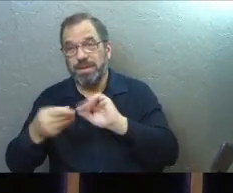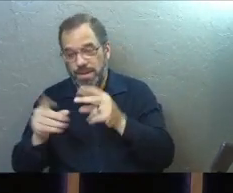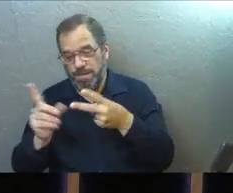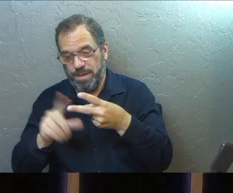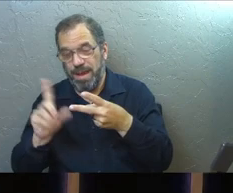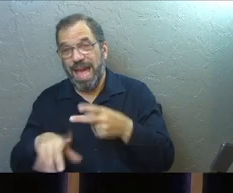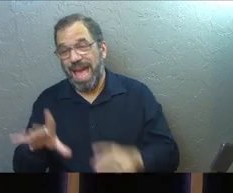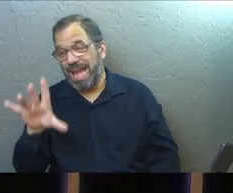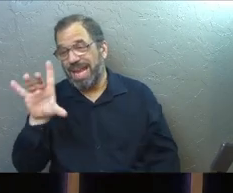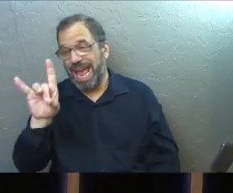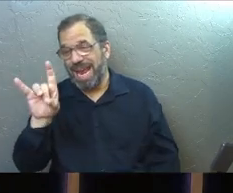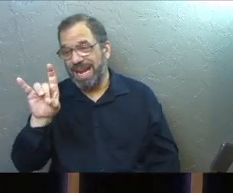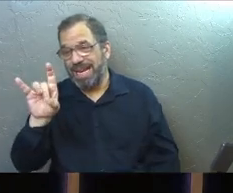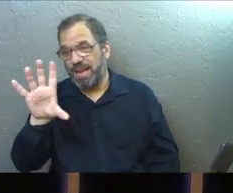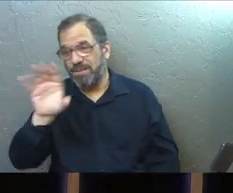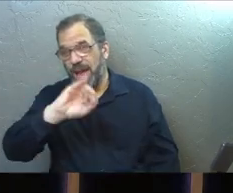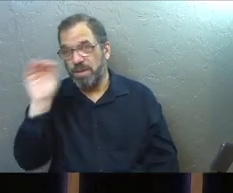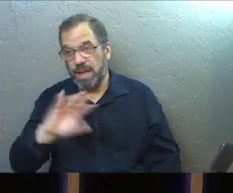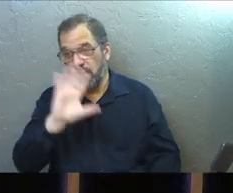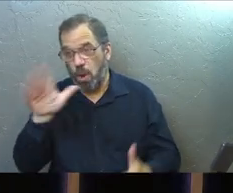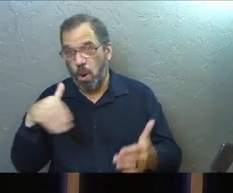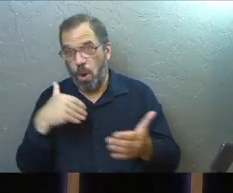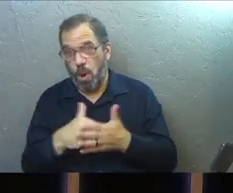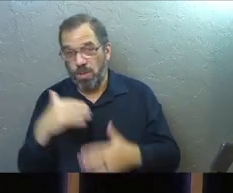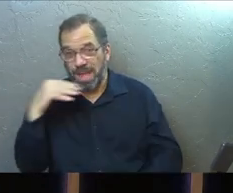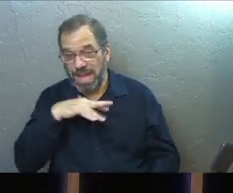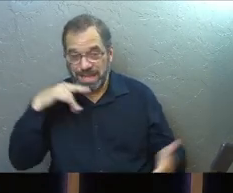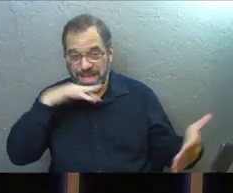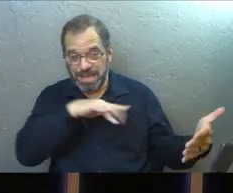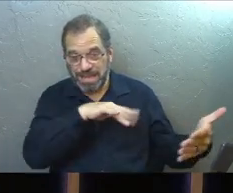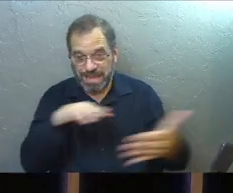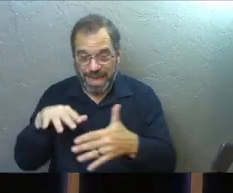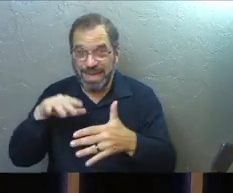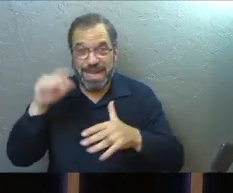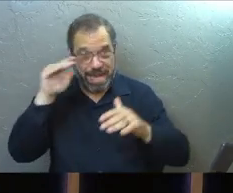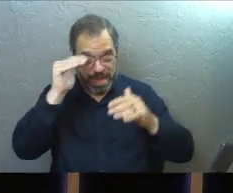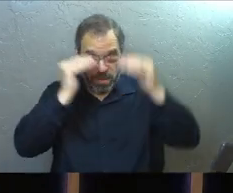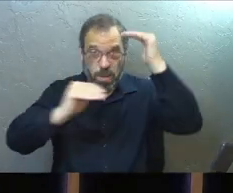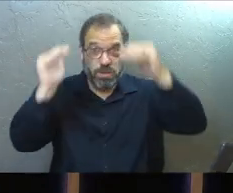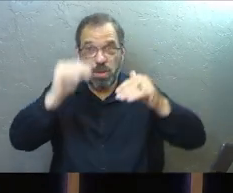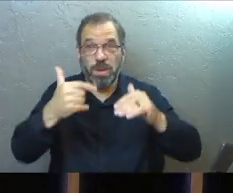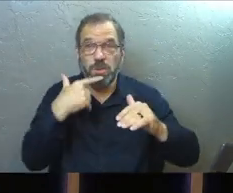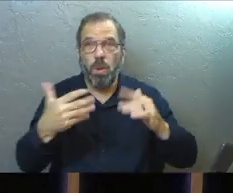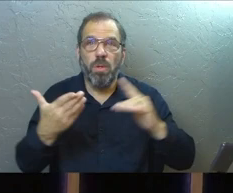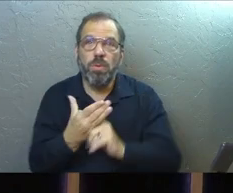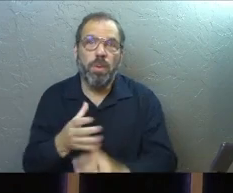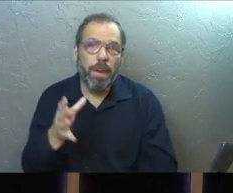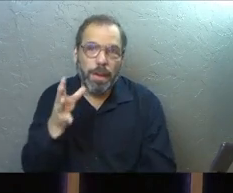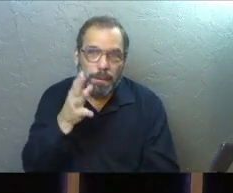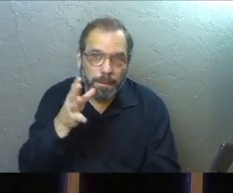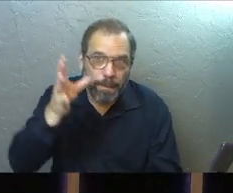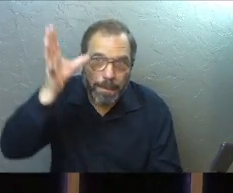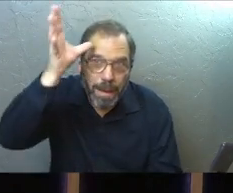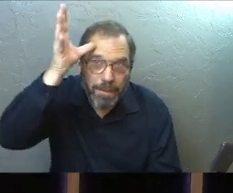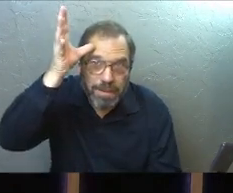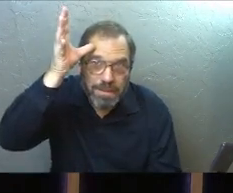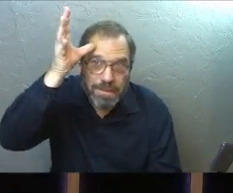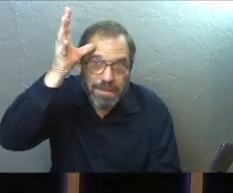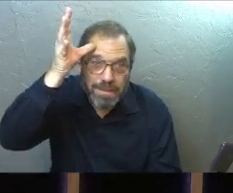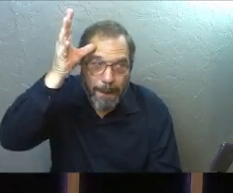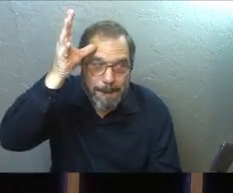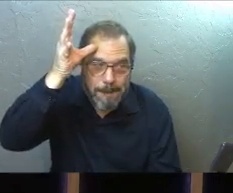an 85% of all the lying that they studied by adults in the conversations were told by parents.